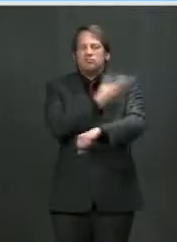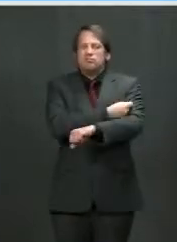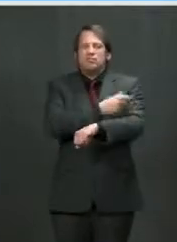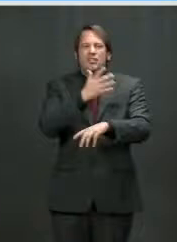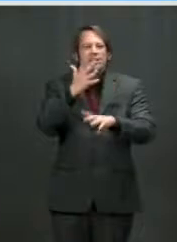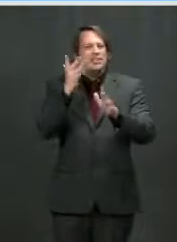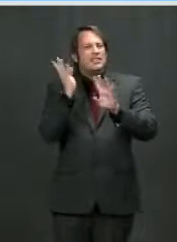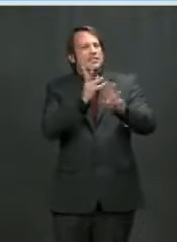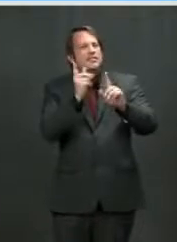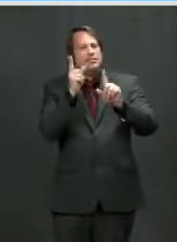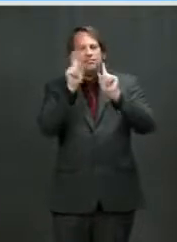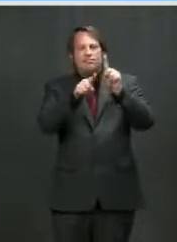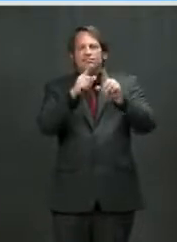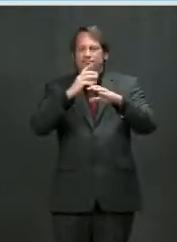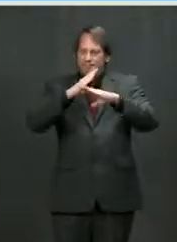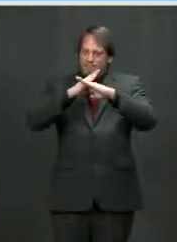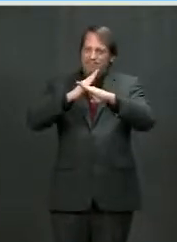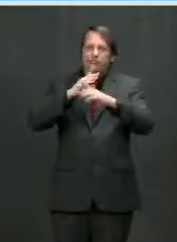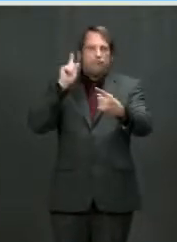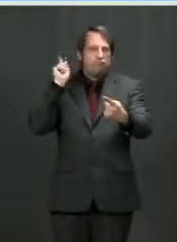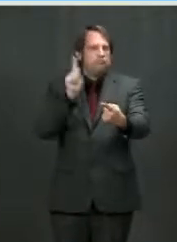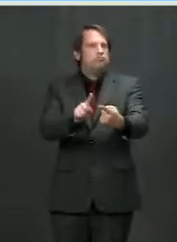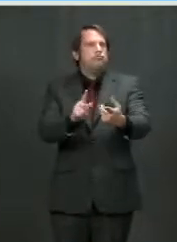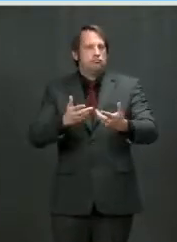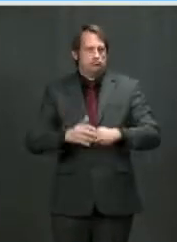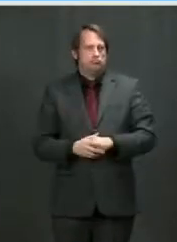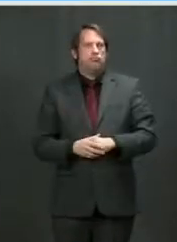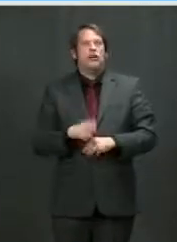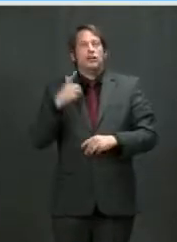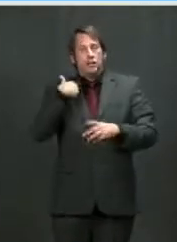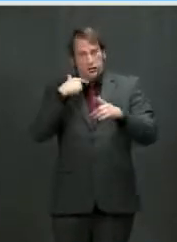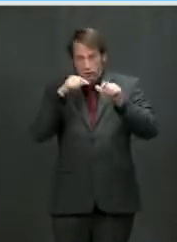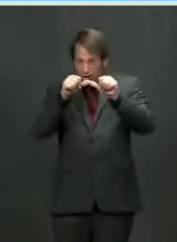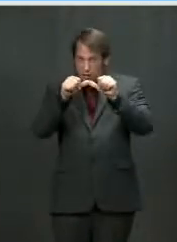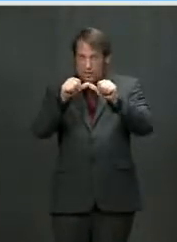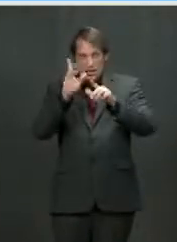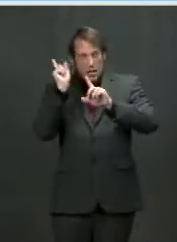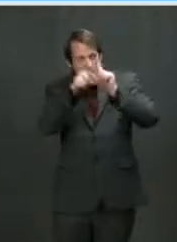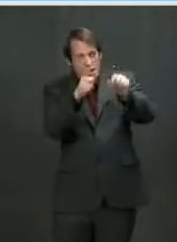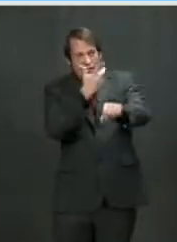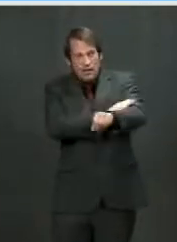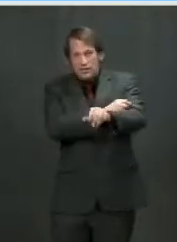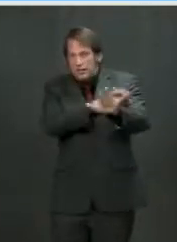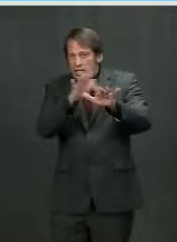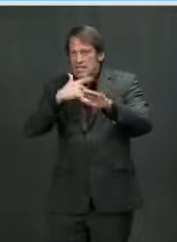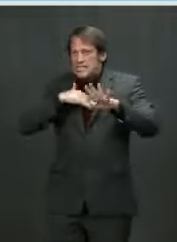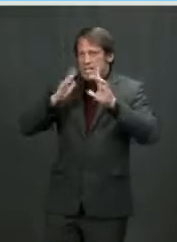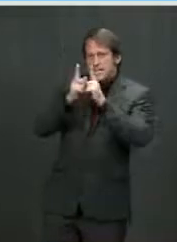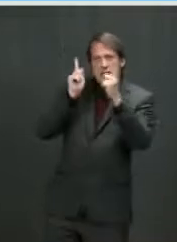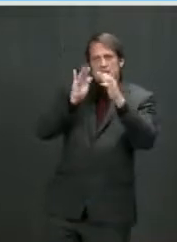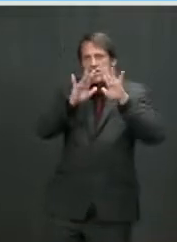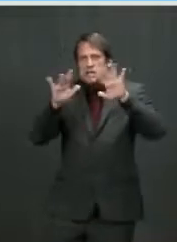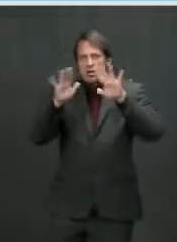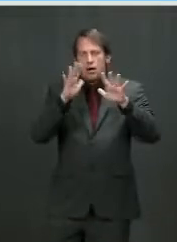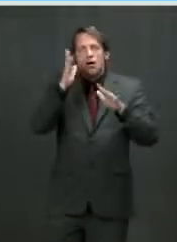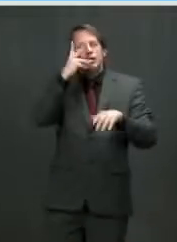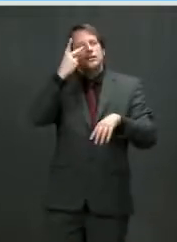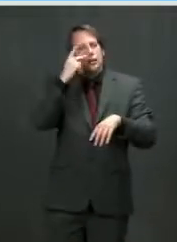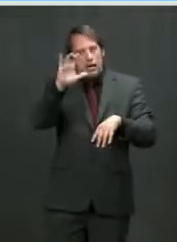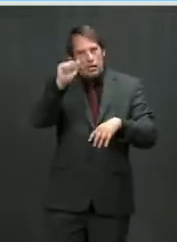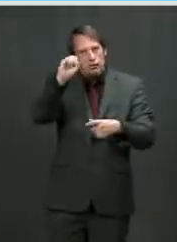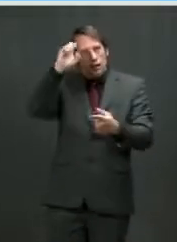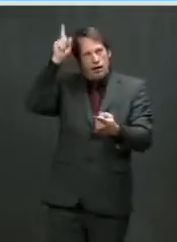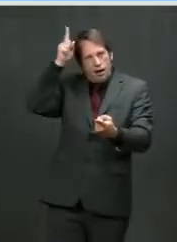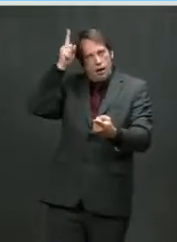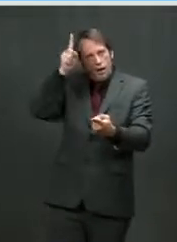health prevention measures, we are seeing case counts decrease and deaths decrease. This is the case in older adults, where